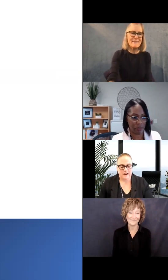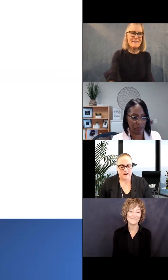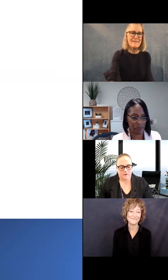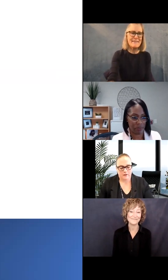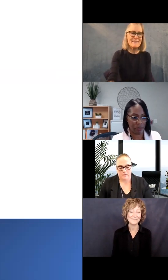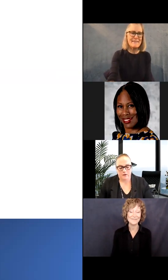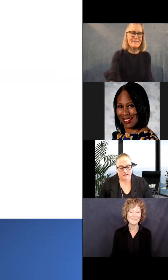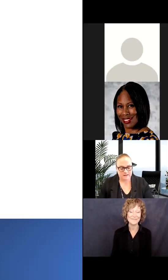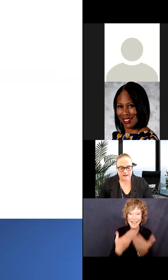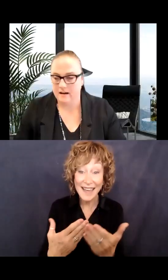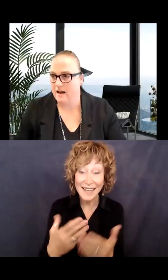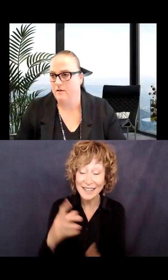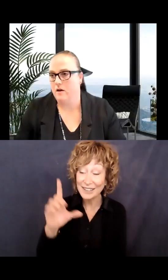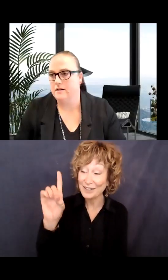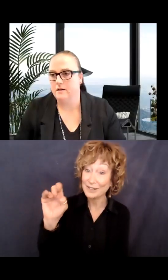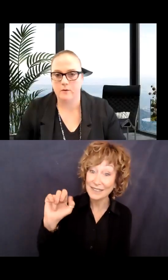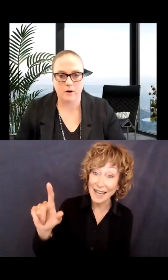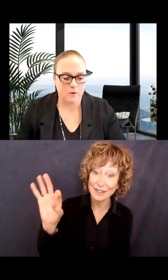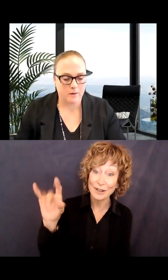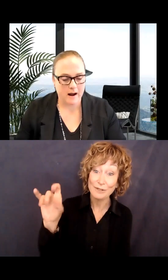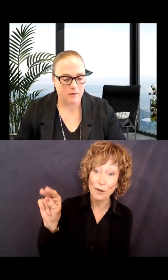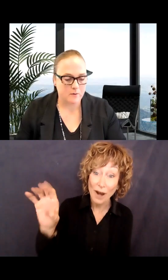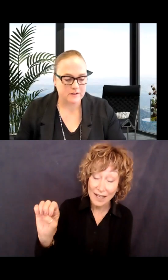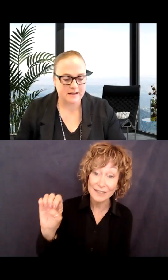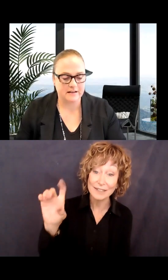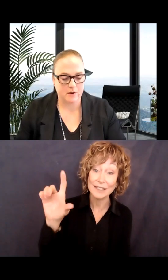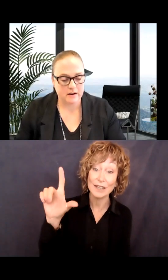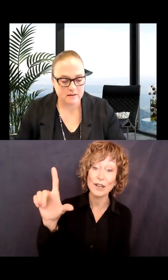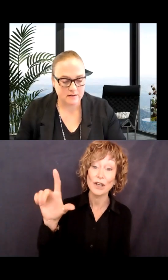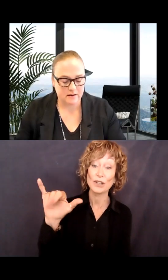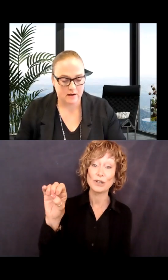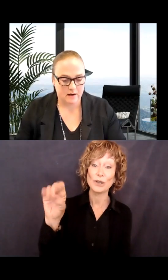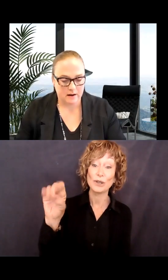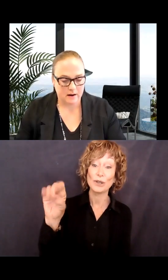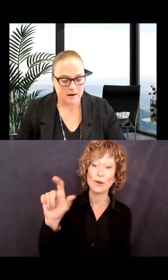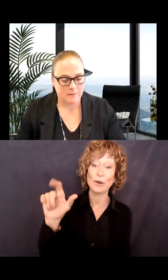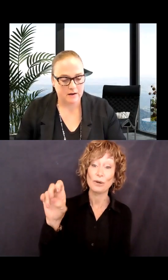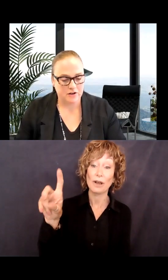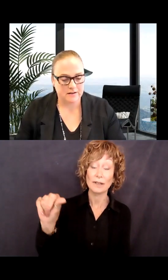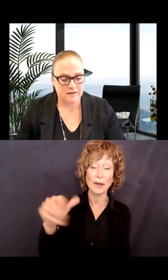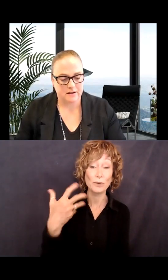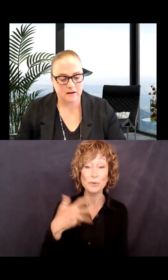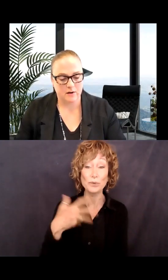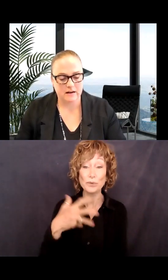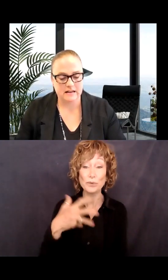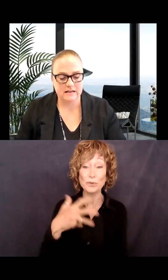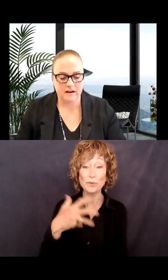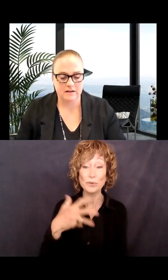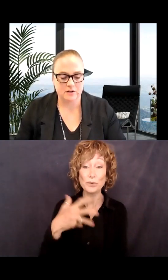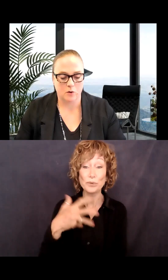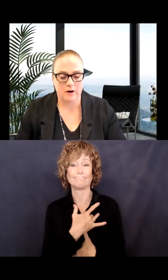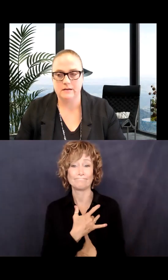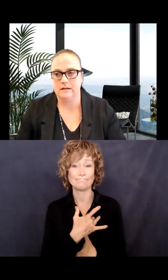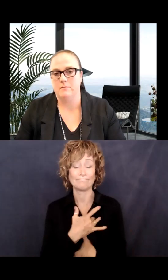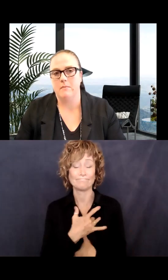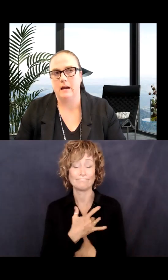Thank you, Daniel and Florence and Yolanda, for your powerful testimonies. It just, it's these kinds